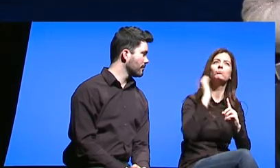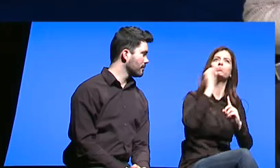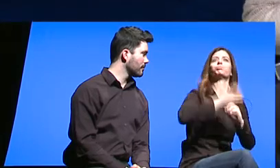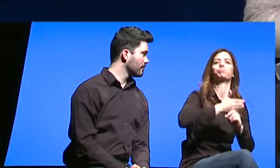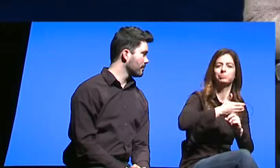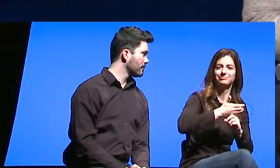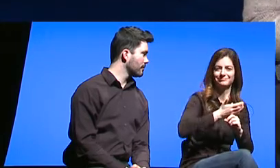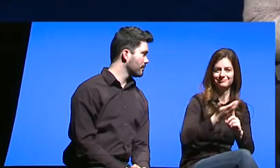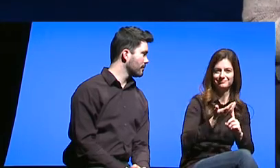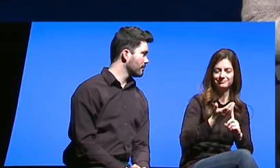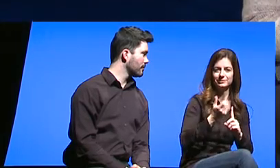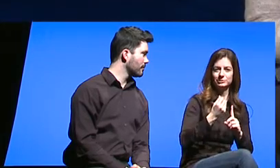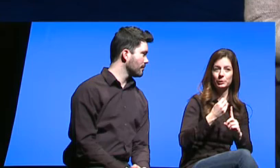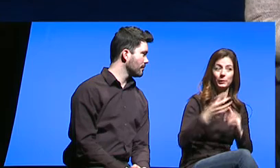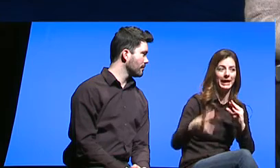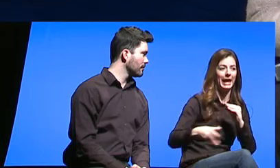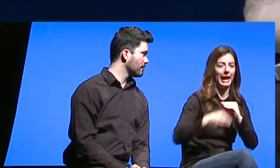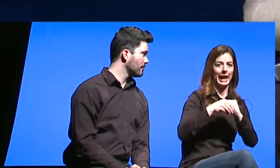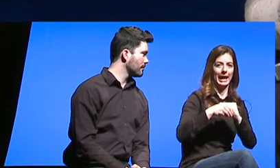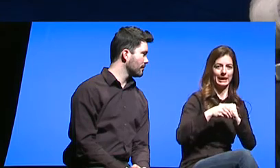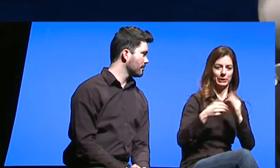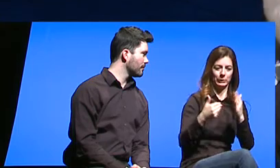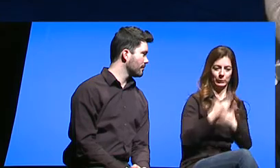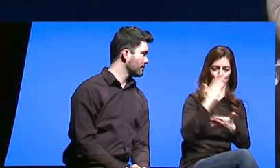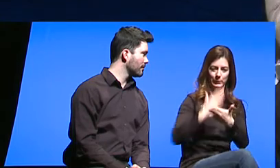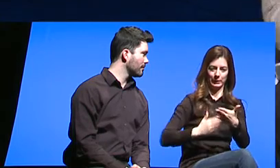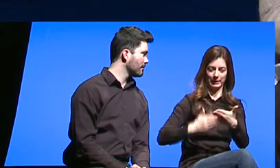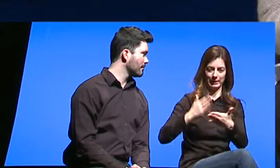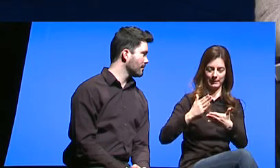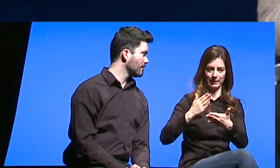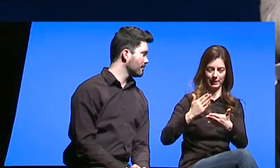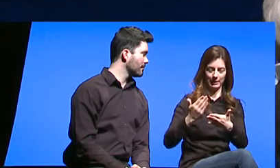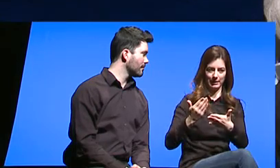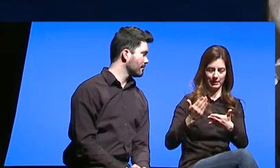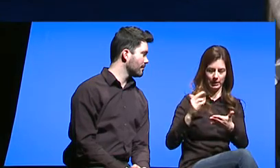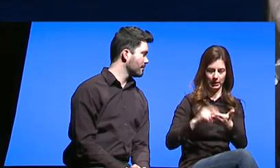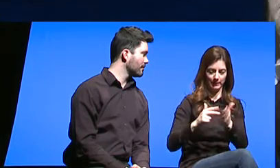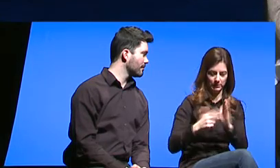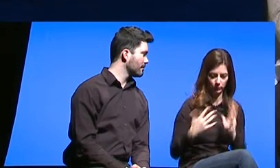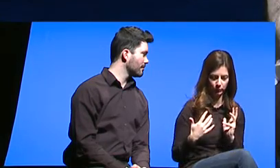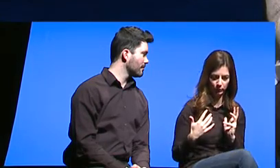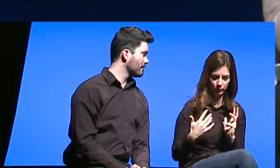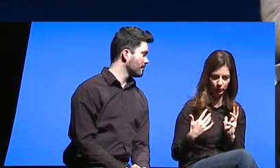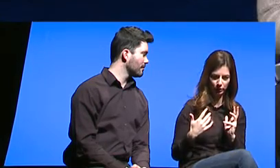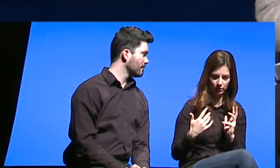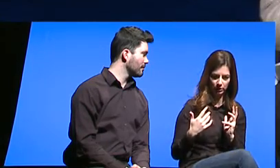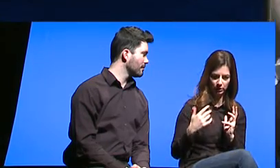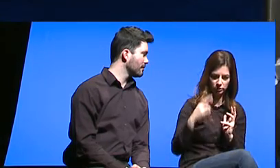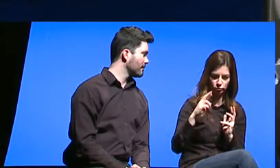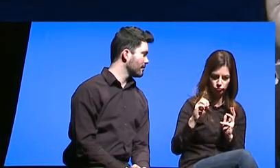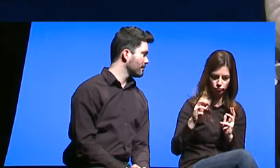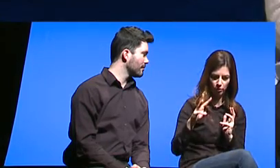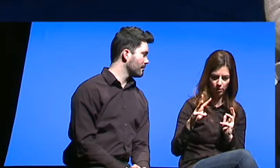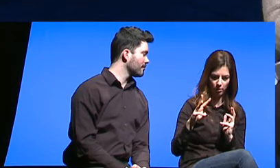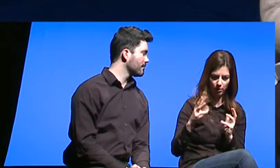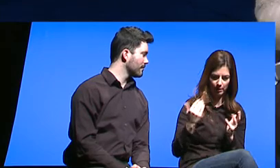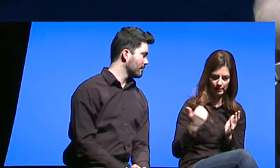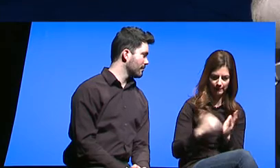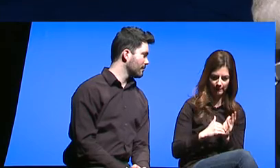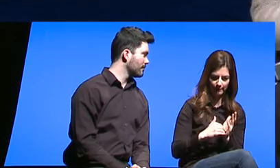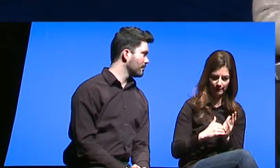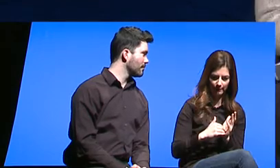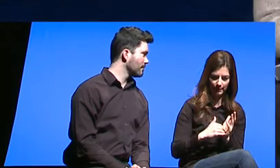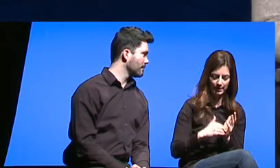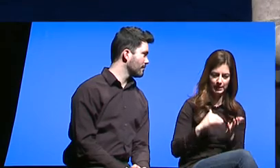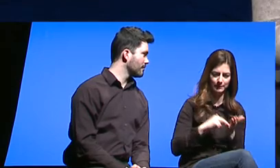adding new sections gets really challenging, because all of a sudden it gets raw again, because there are feelings you're feeling right now. You're not talking about